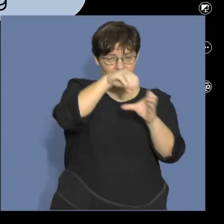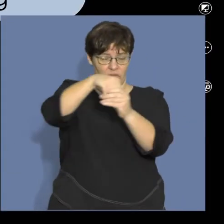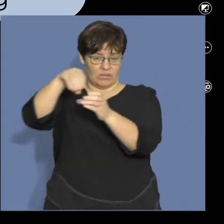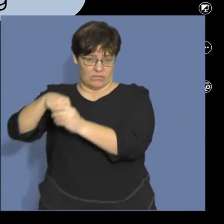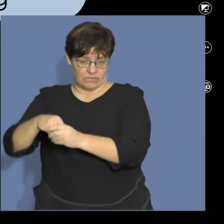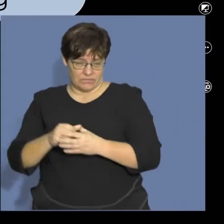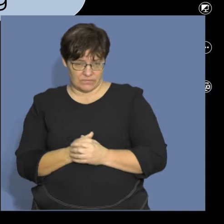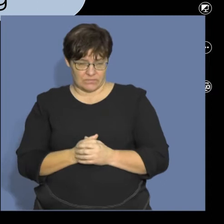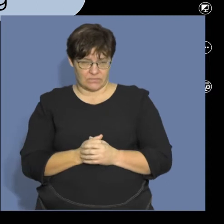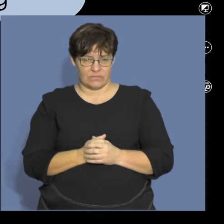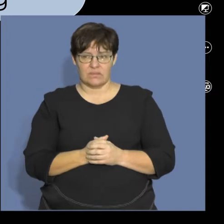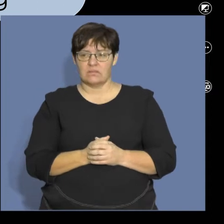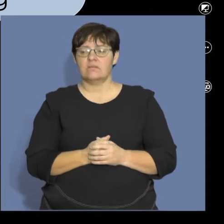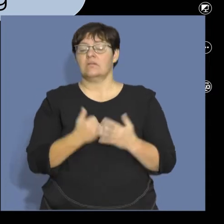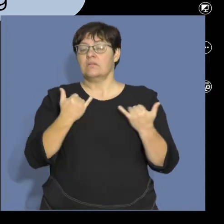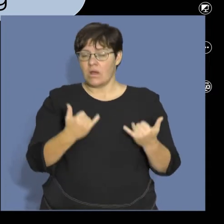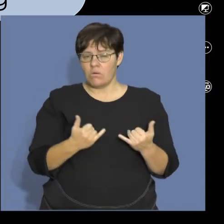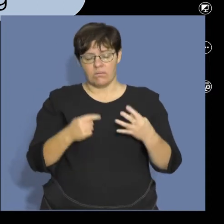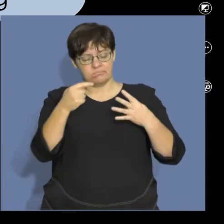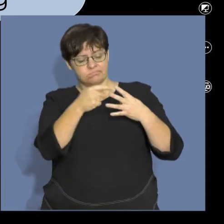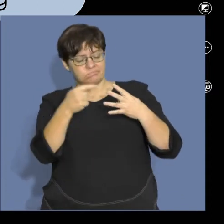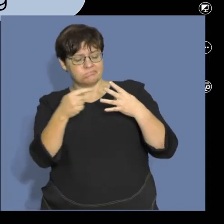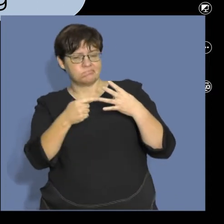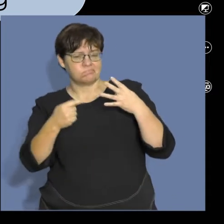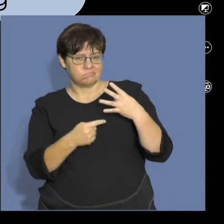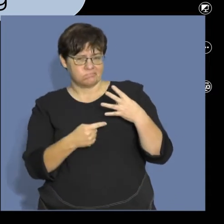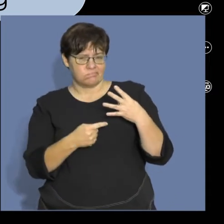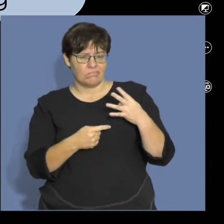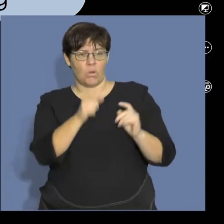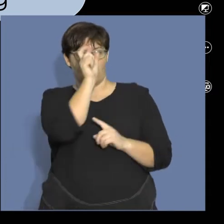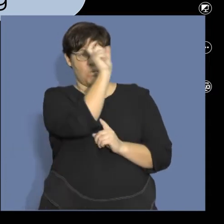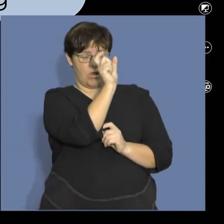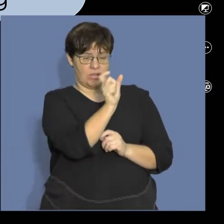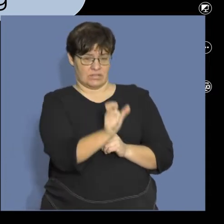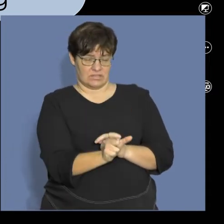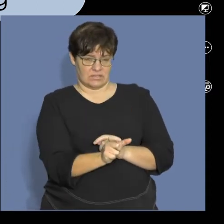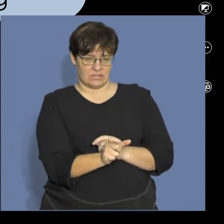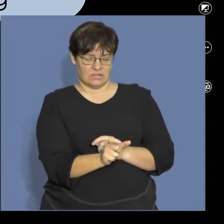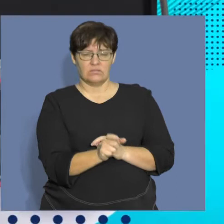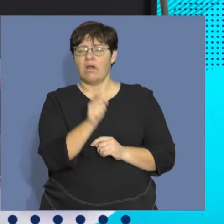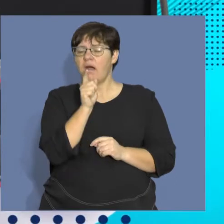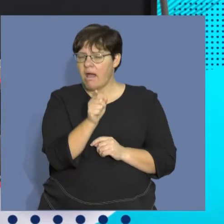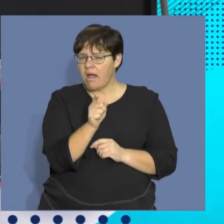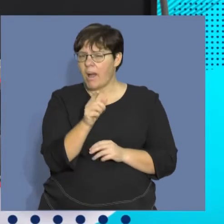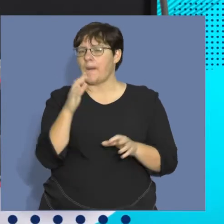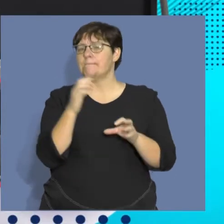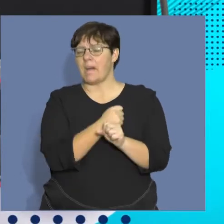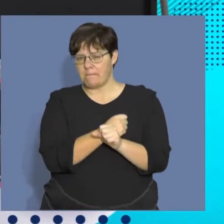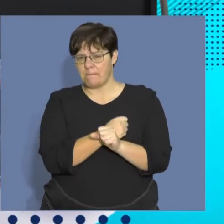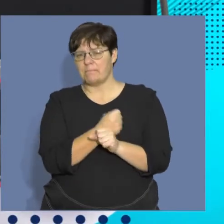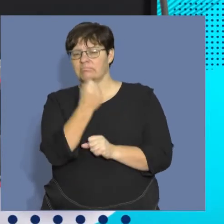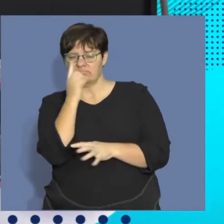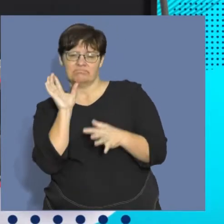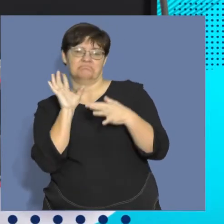So we're going to be going through a set of terms in order to unpack these